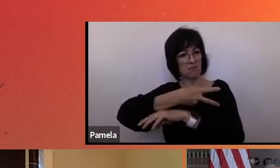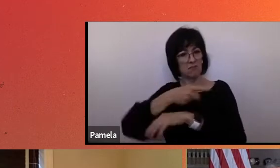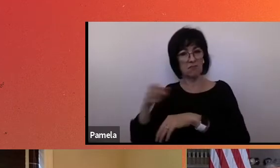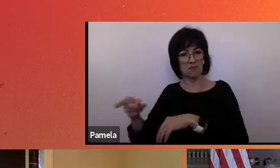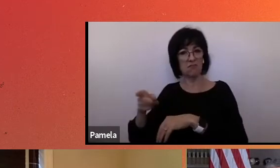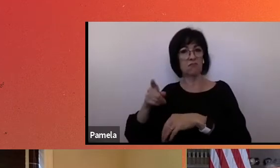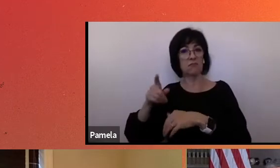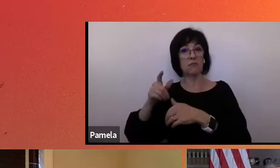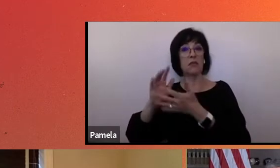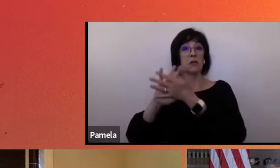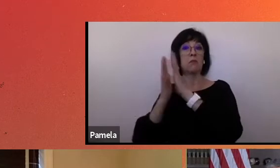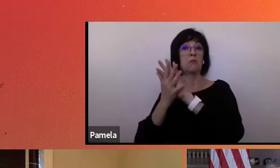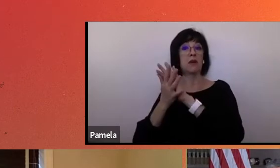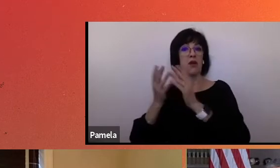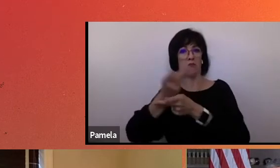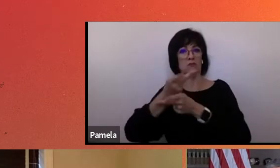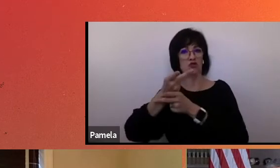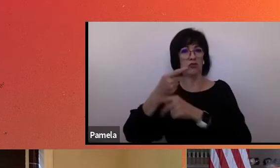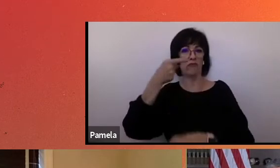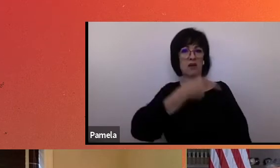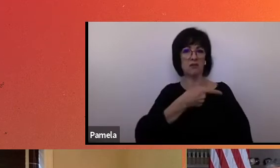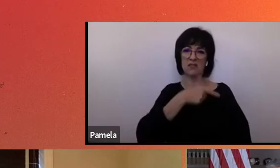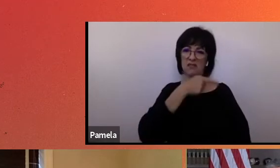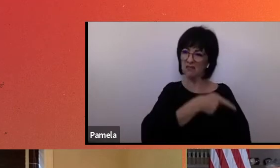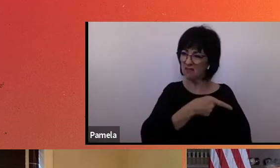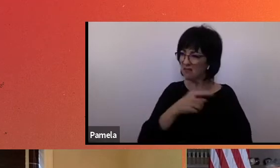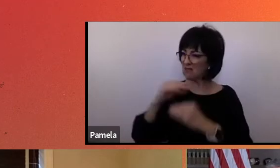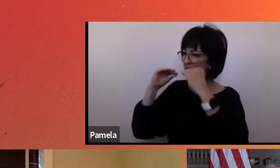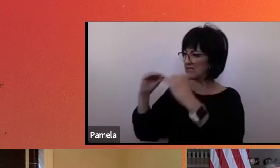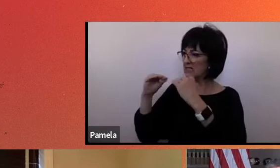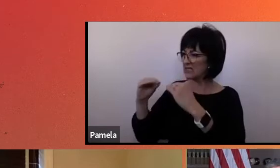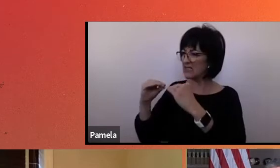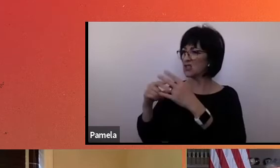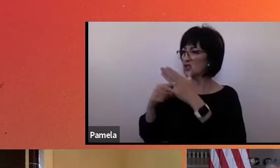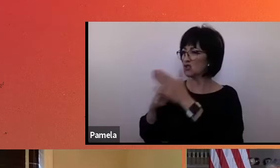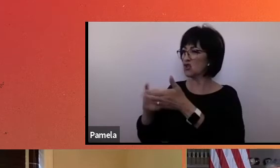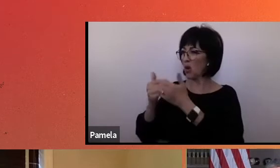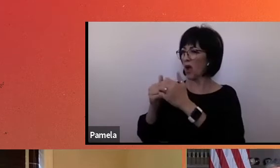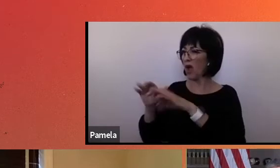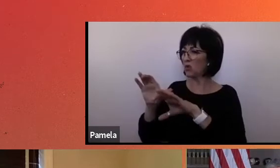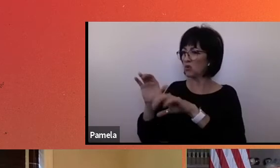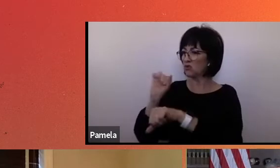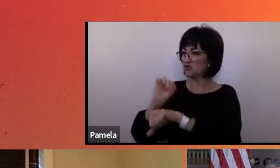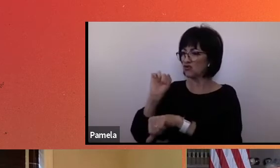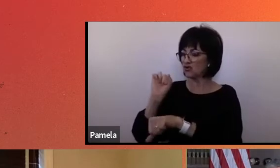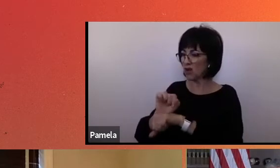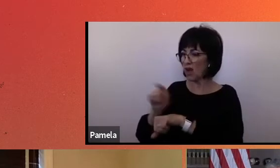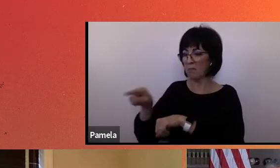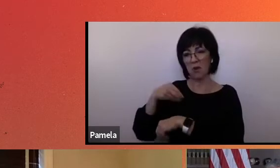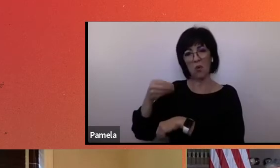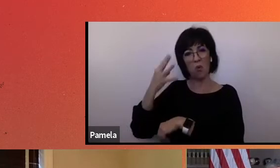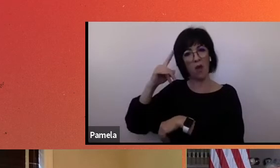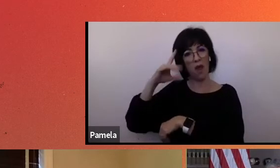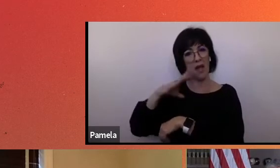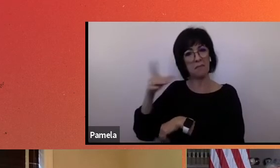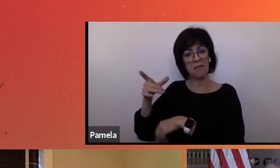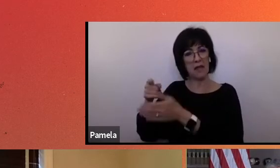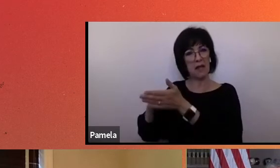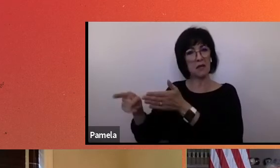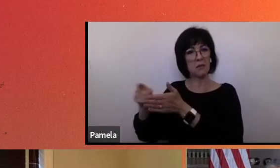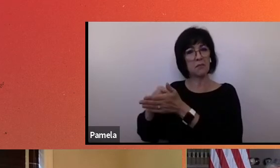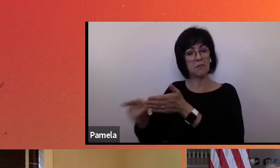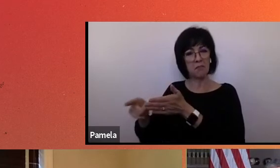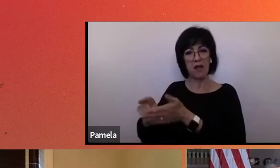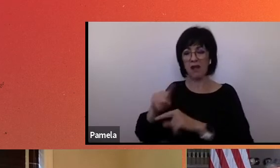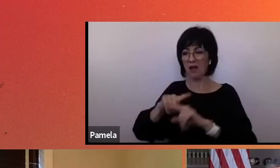really crying because my dad was showing him how to do the job and he was getting paid, the white fellow was getting paid for it. And it was that kind of thing that made my dad